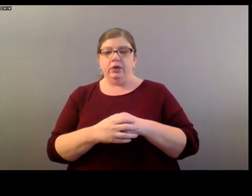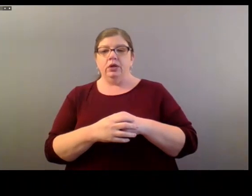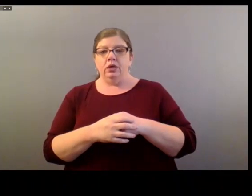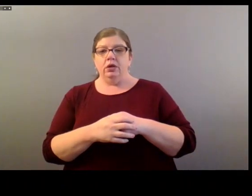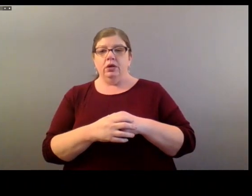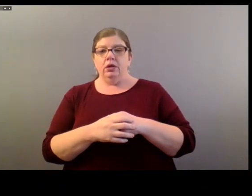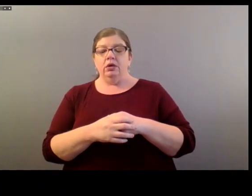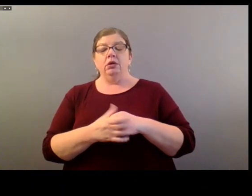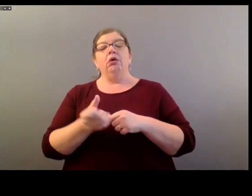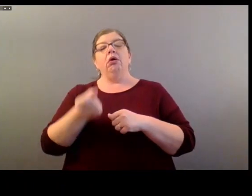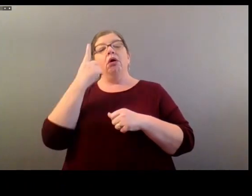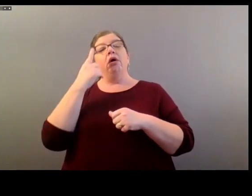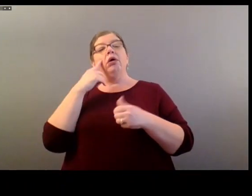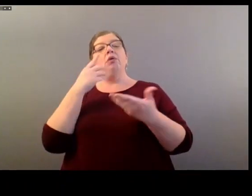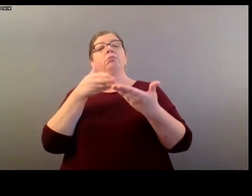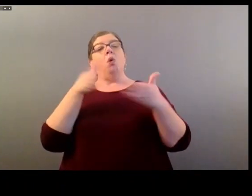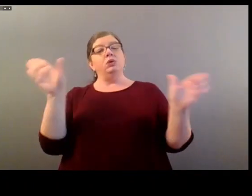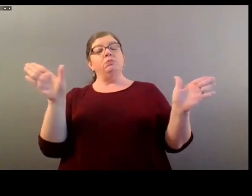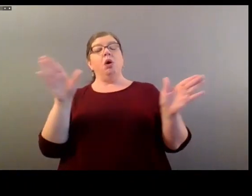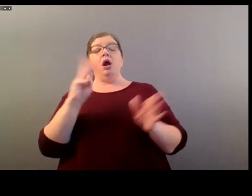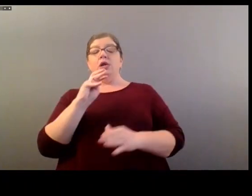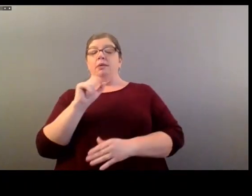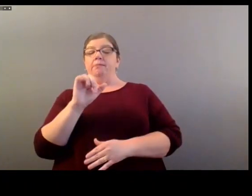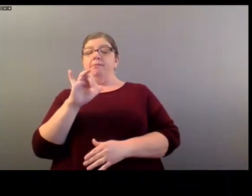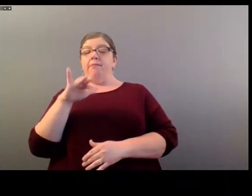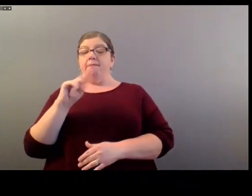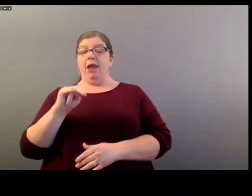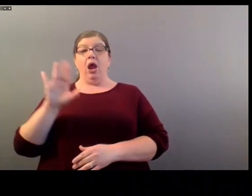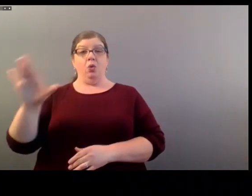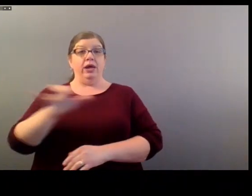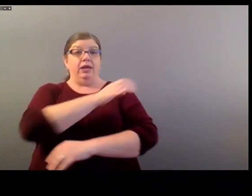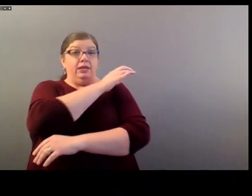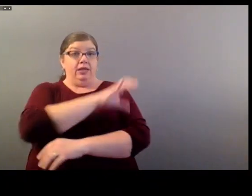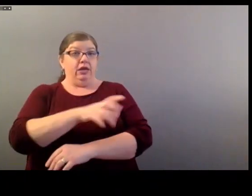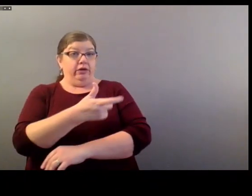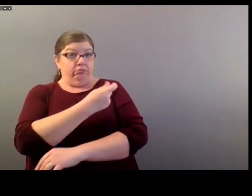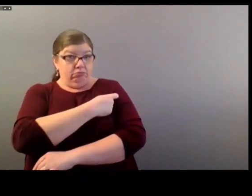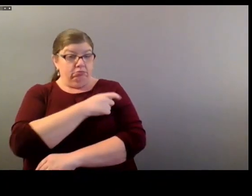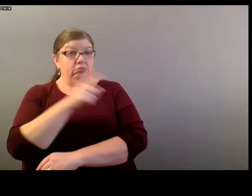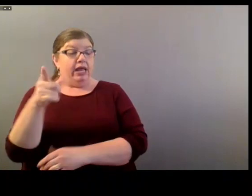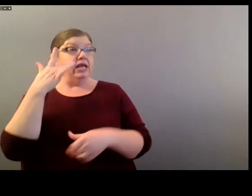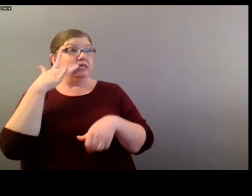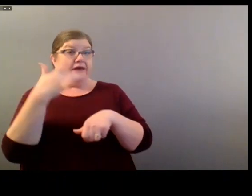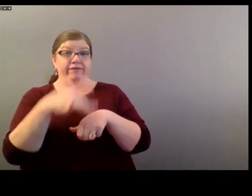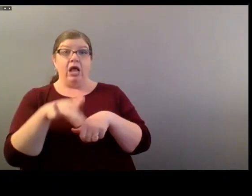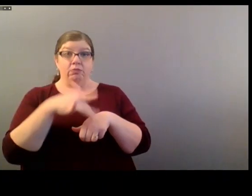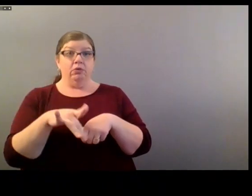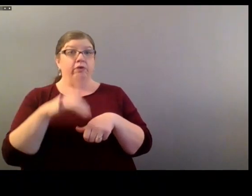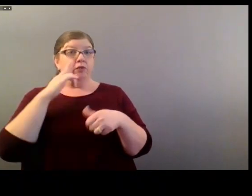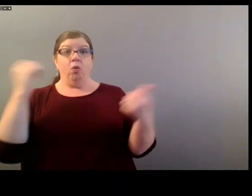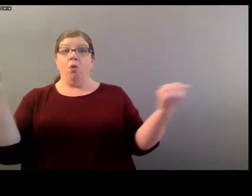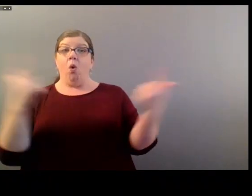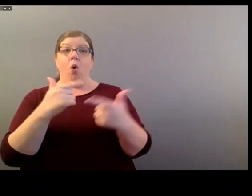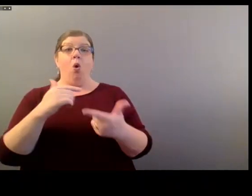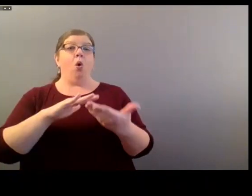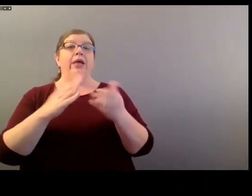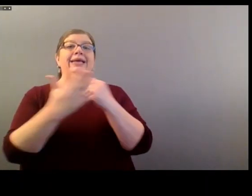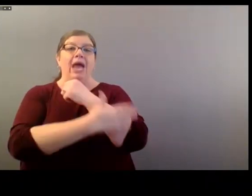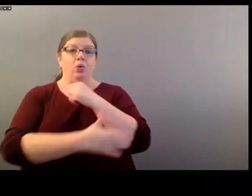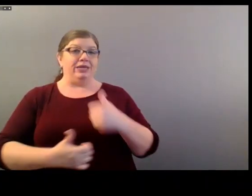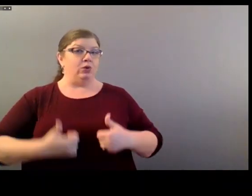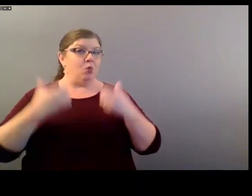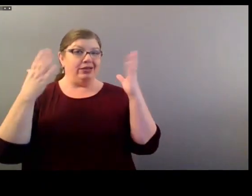For the most part, Marion Clinic, vaccination clinic is available to all county residents, just